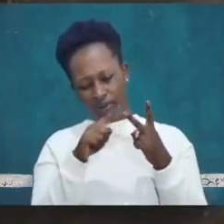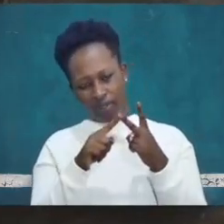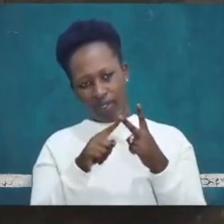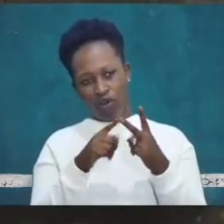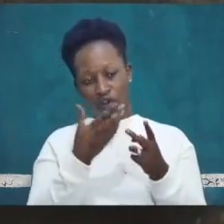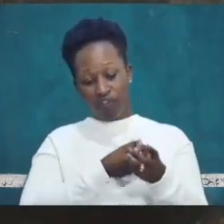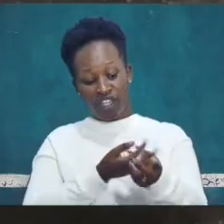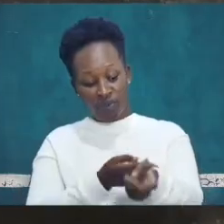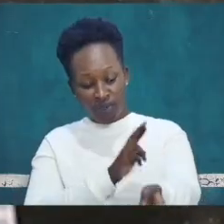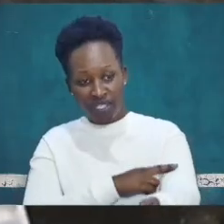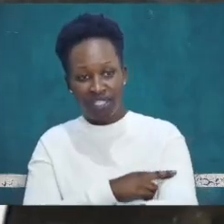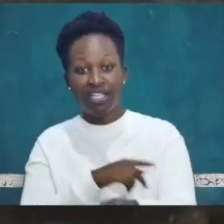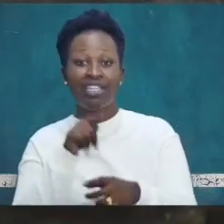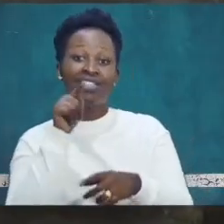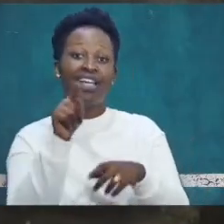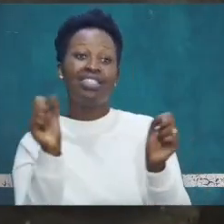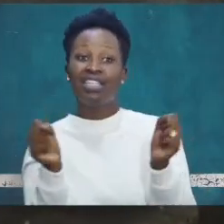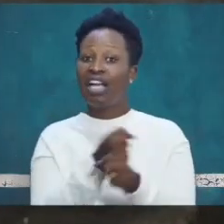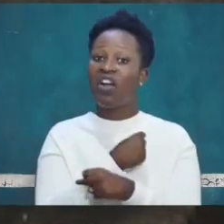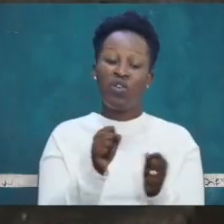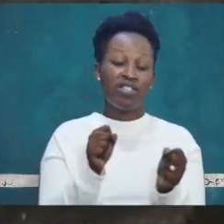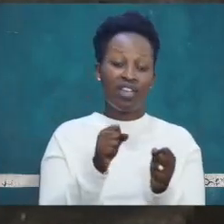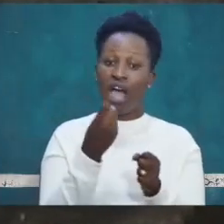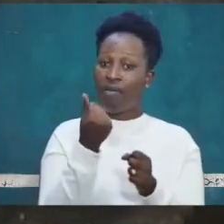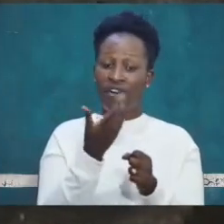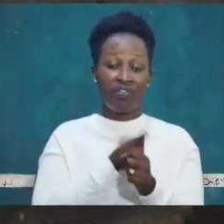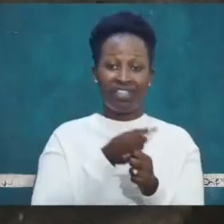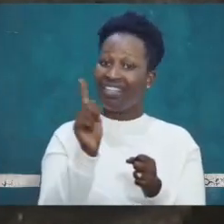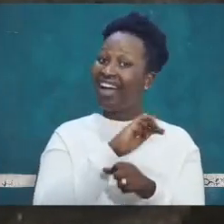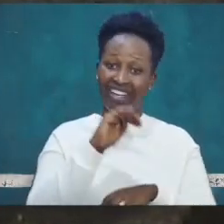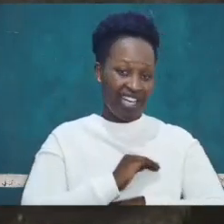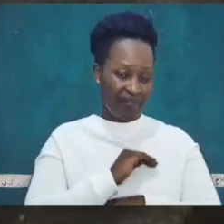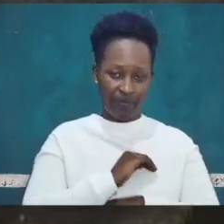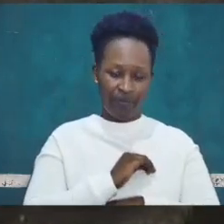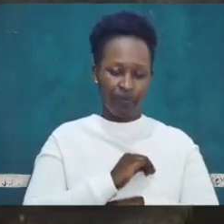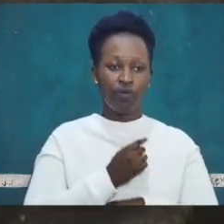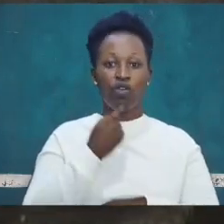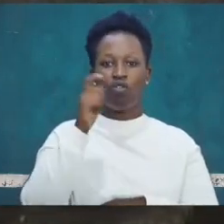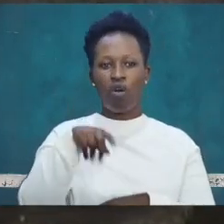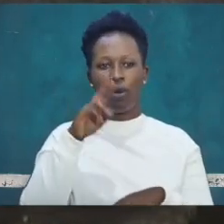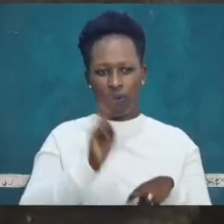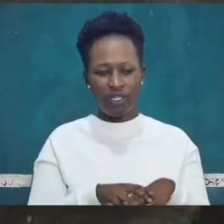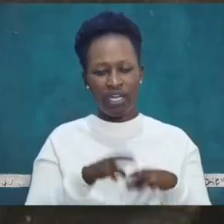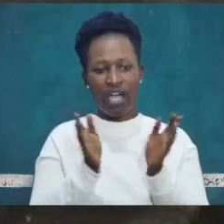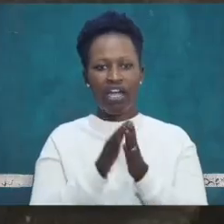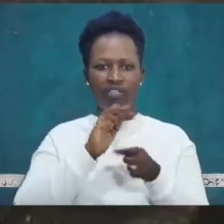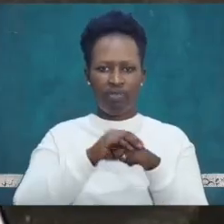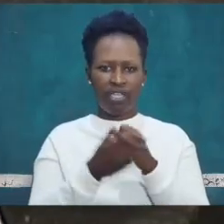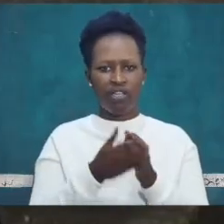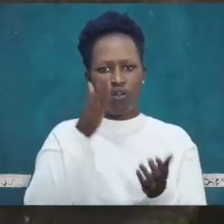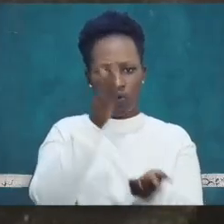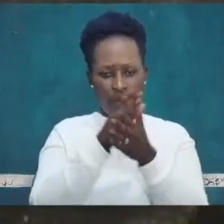have resources that are not enough. The amount of money you have is not enough. So you have to sit and make a right